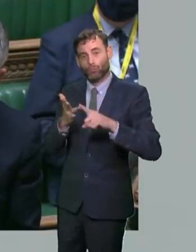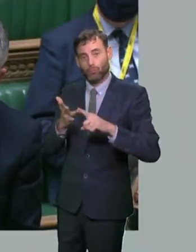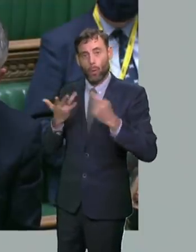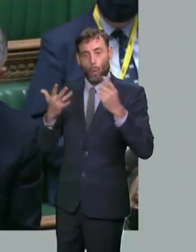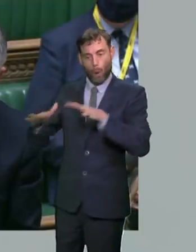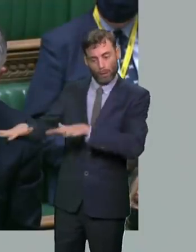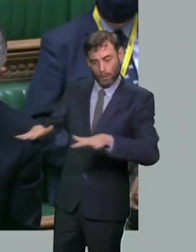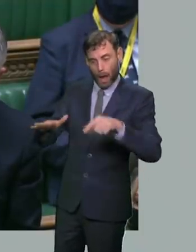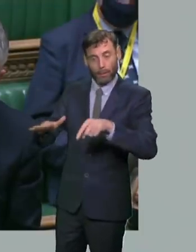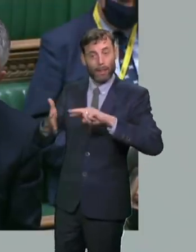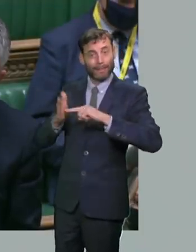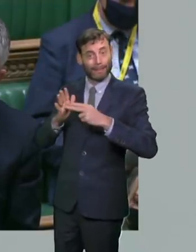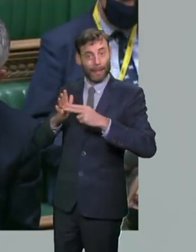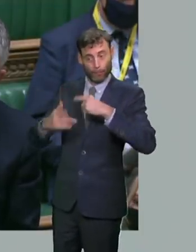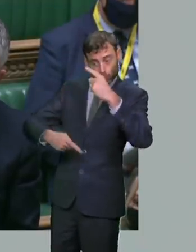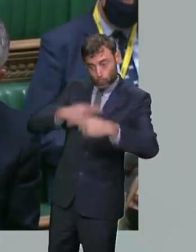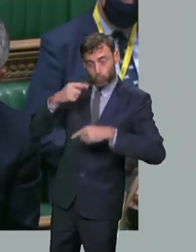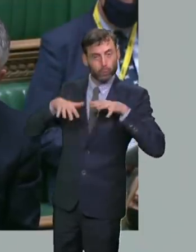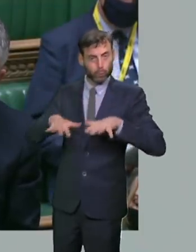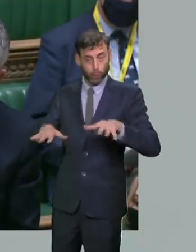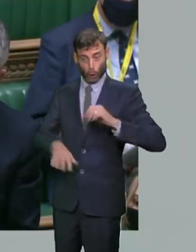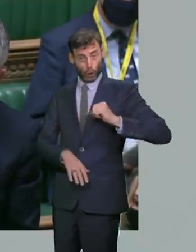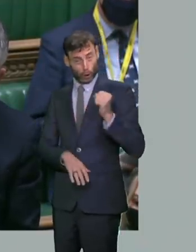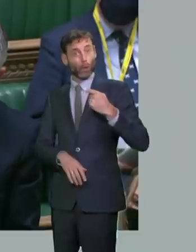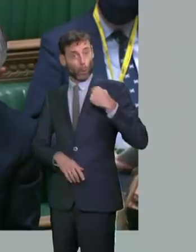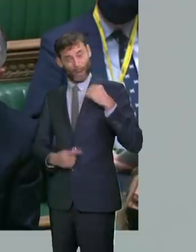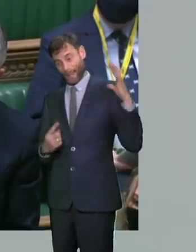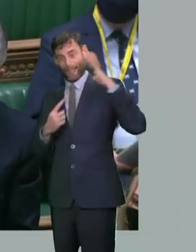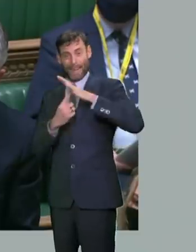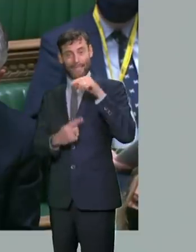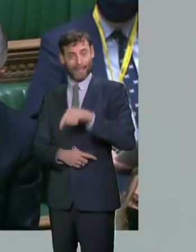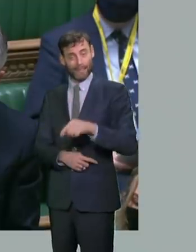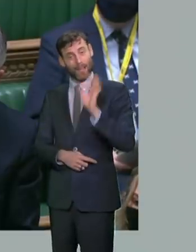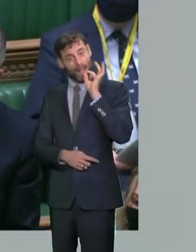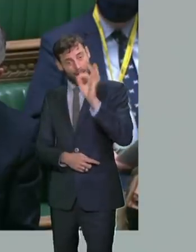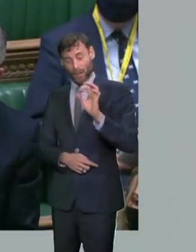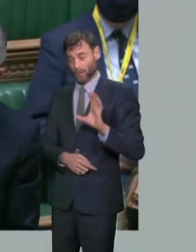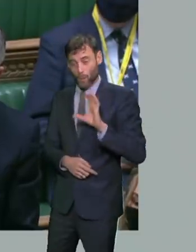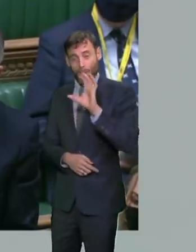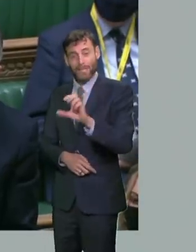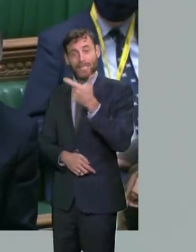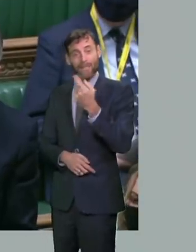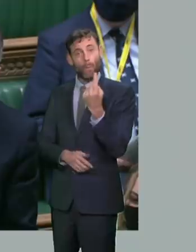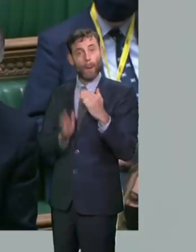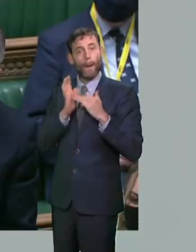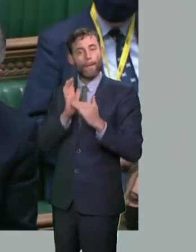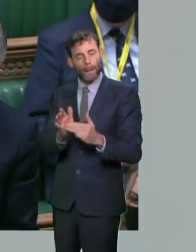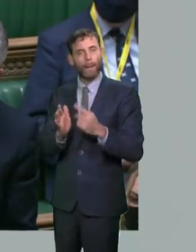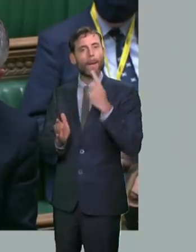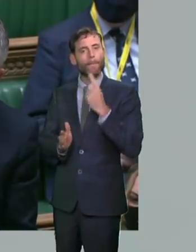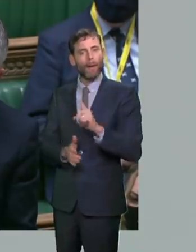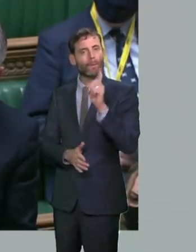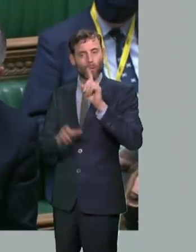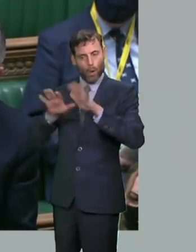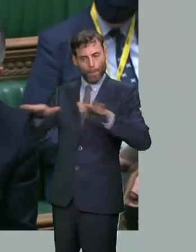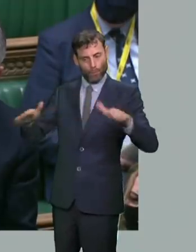technology Scotland's a world leader in. Now, the ask is for a £71 million ring-fenced marine port in next month's energy auction. So the